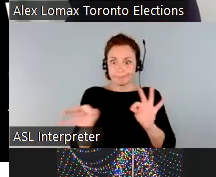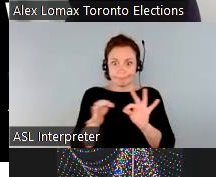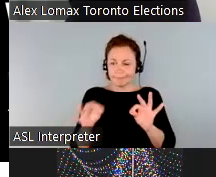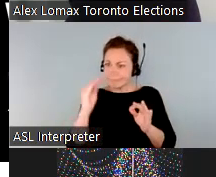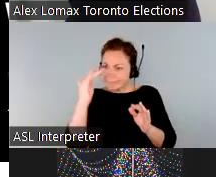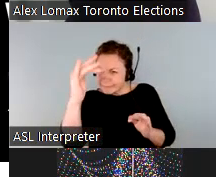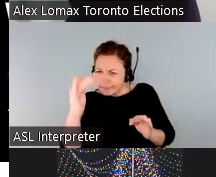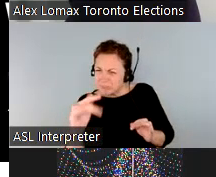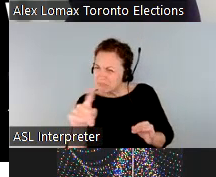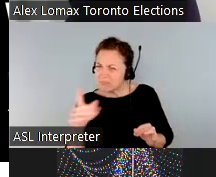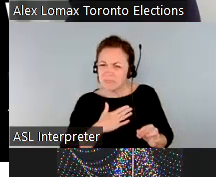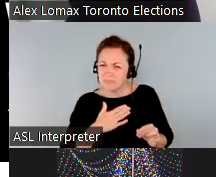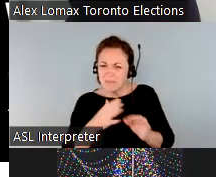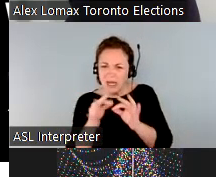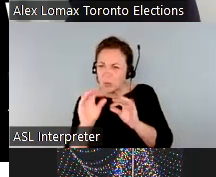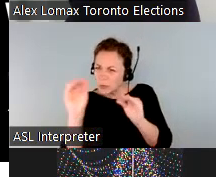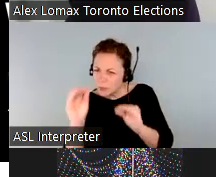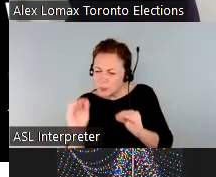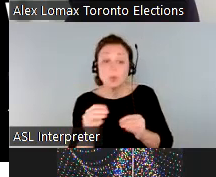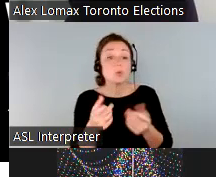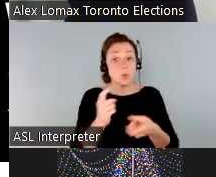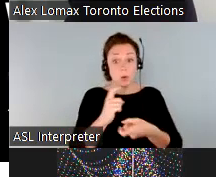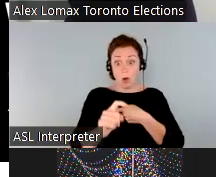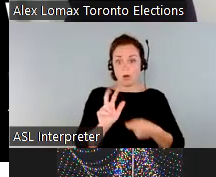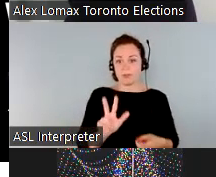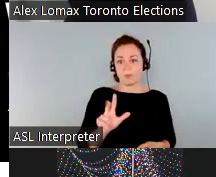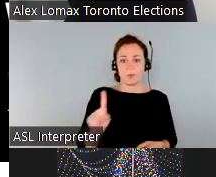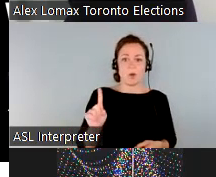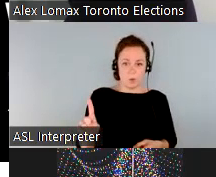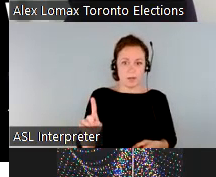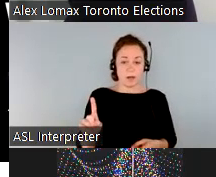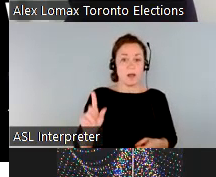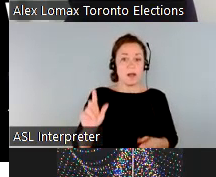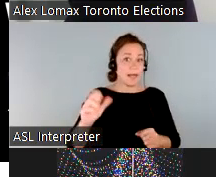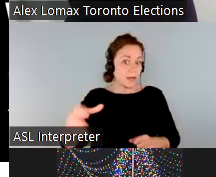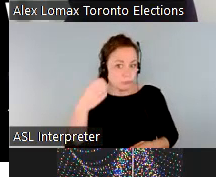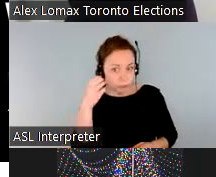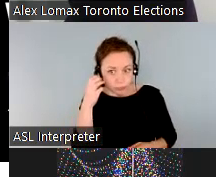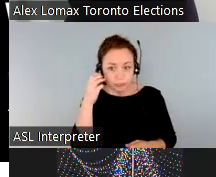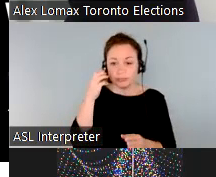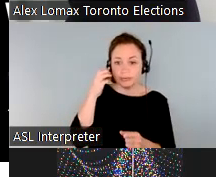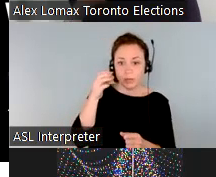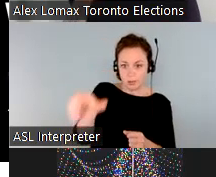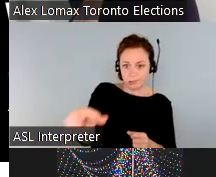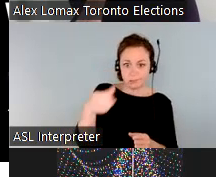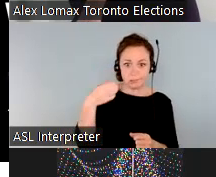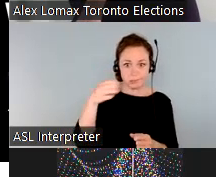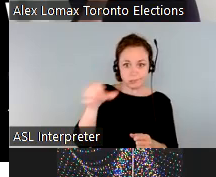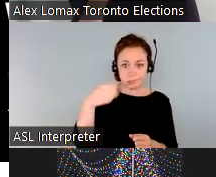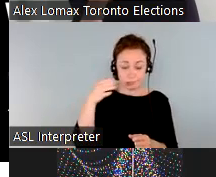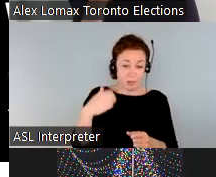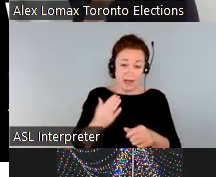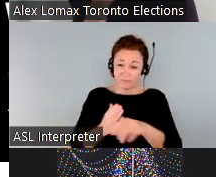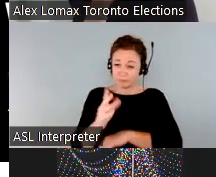on the website, they may call 311 for greater access to over-the-phone interpretation in more than 180 languages. This is also an option